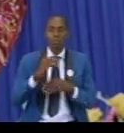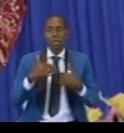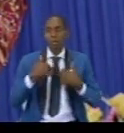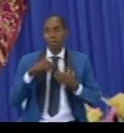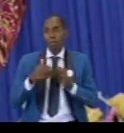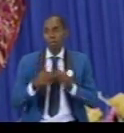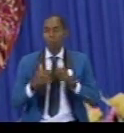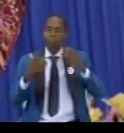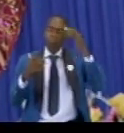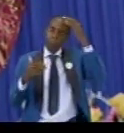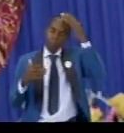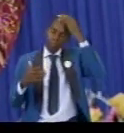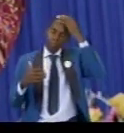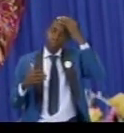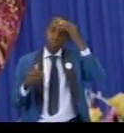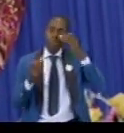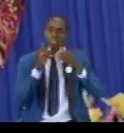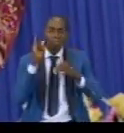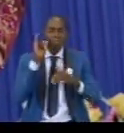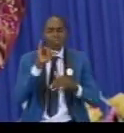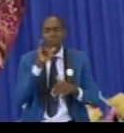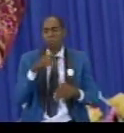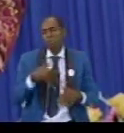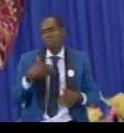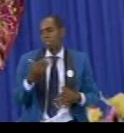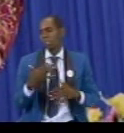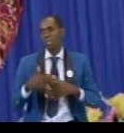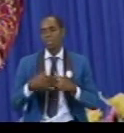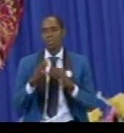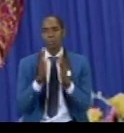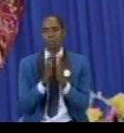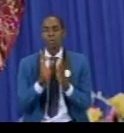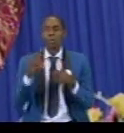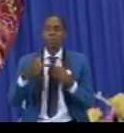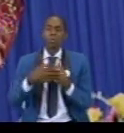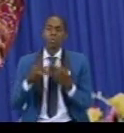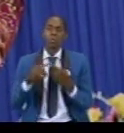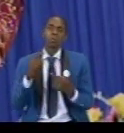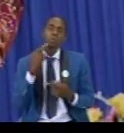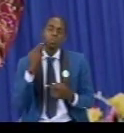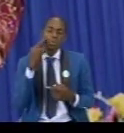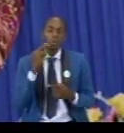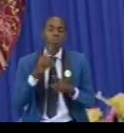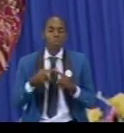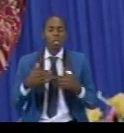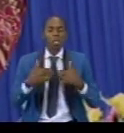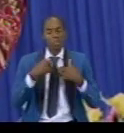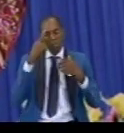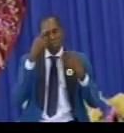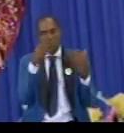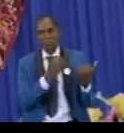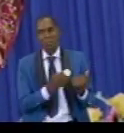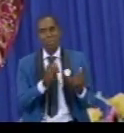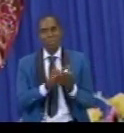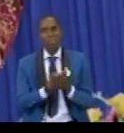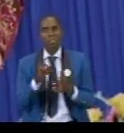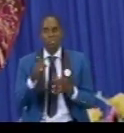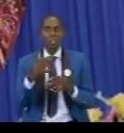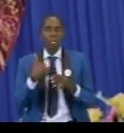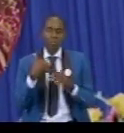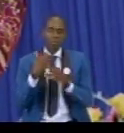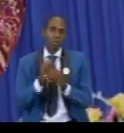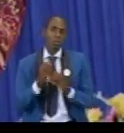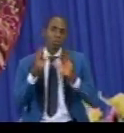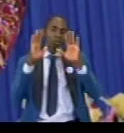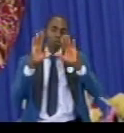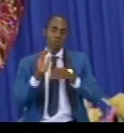but yesterday I didn't feel anything, but I went back to hostel. I have faith in God that I've received my miracle. But this morning when I woke up, I can't